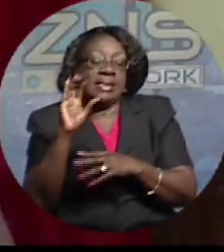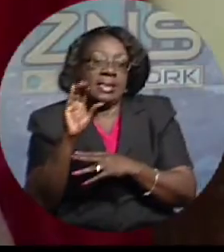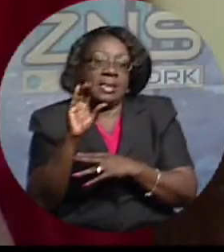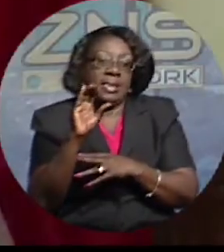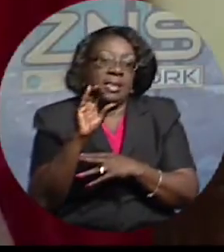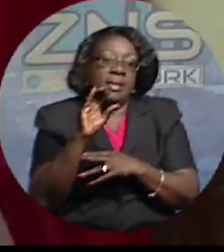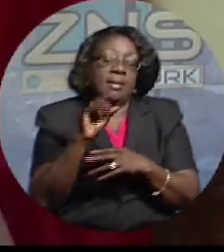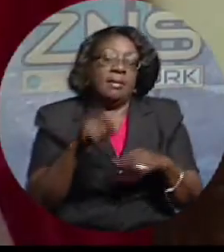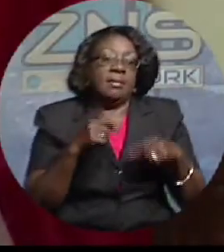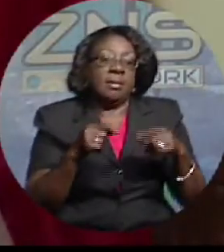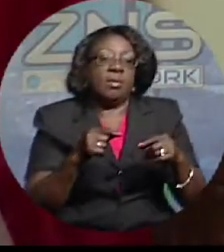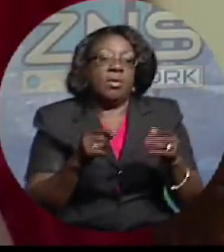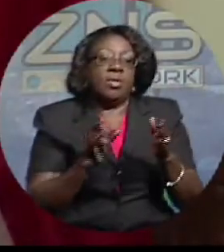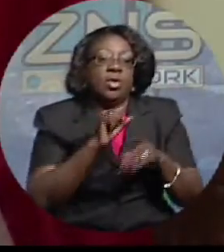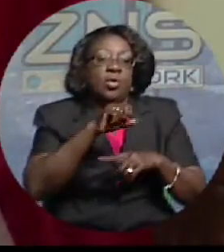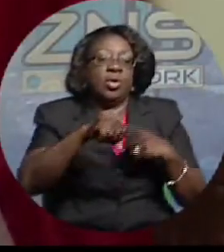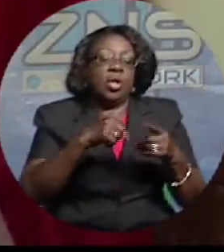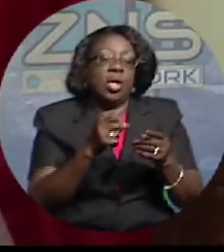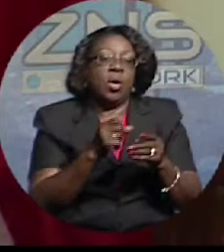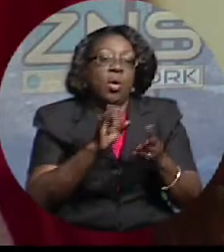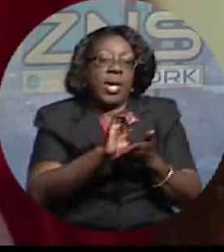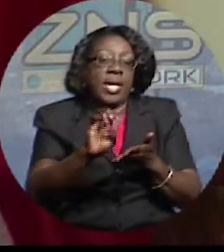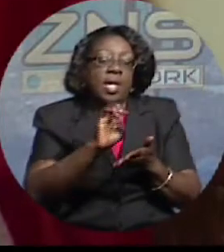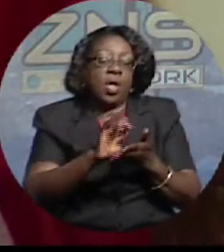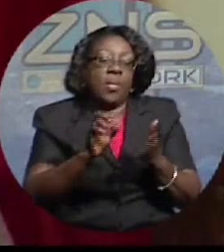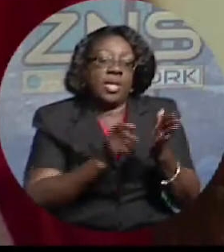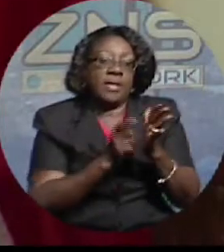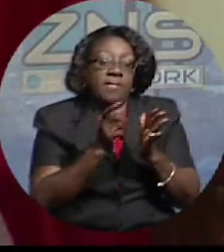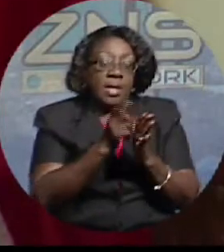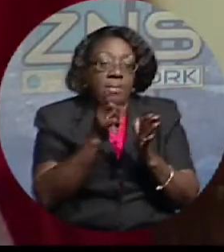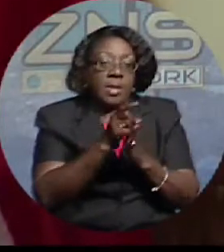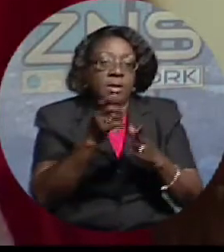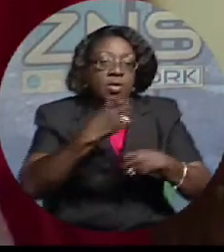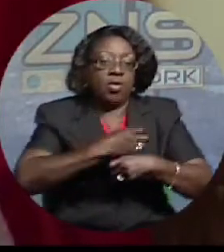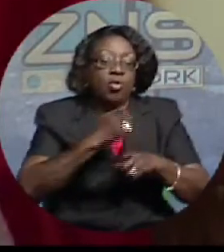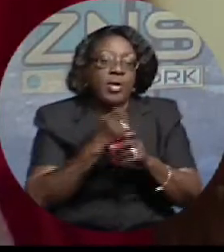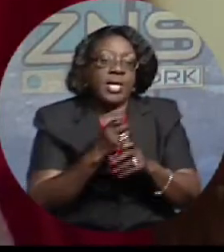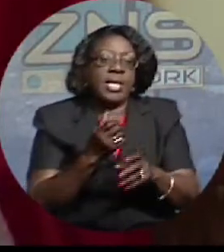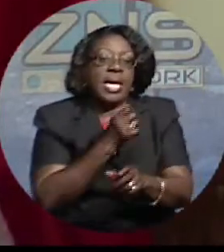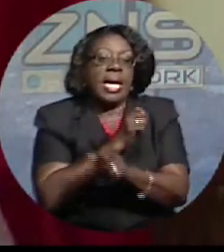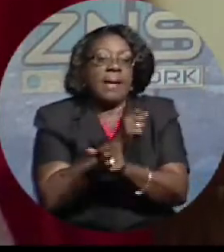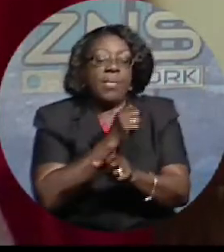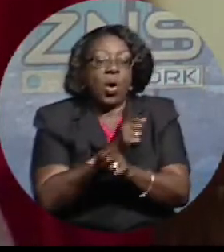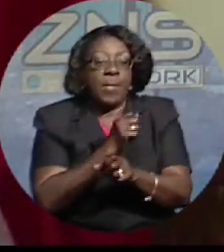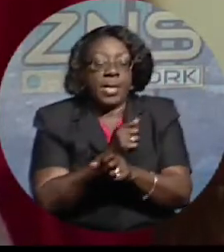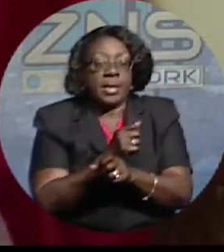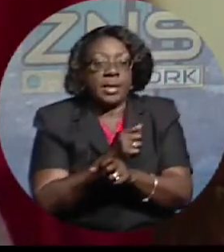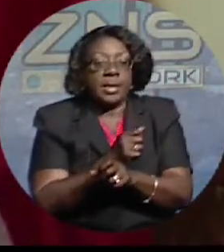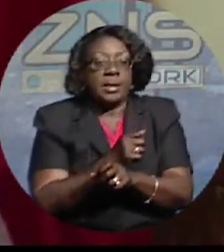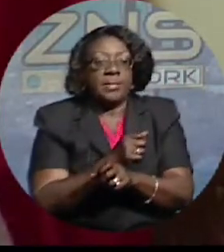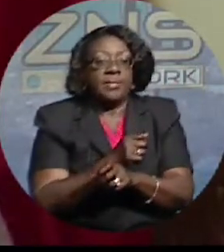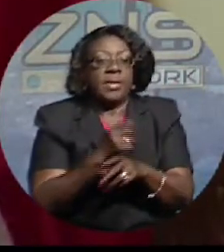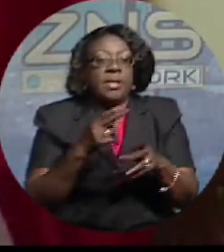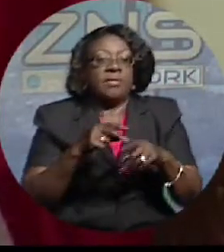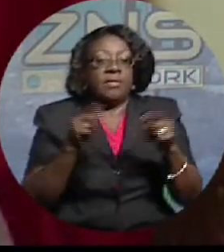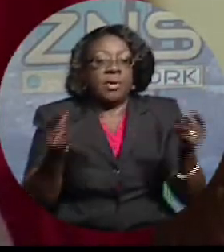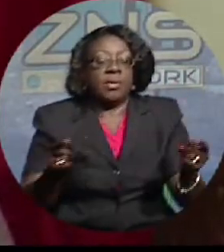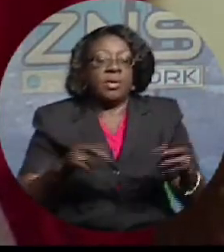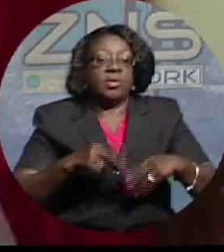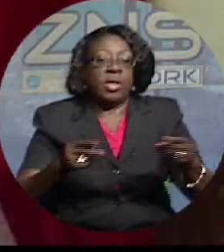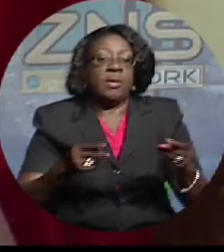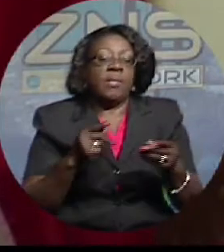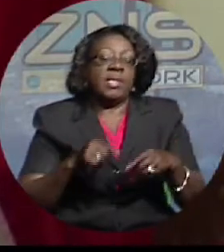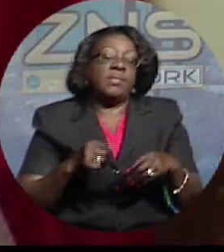enabler of socioeconomic development as well as a sector in its own right for creating employment. This sector in both its forms must be viewed as